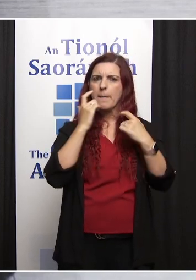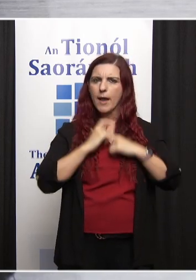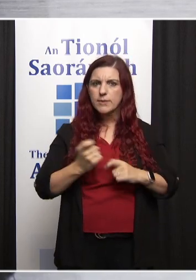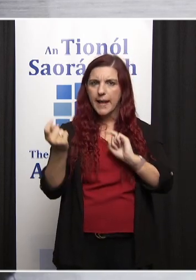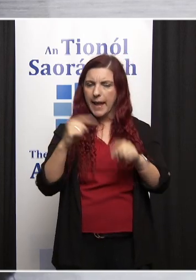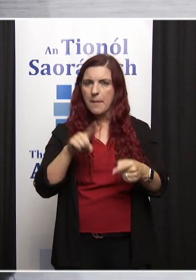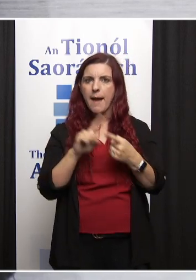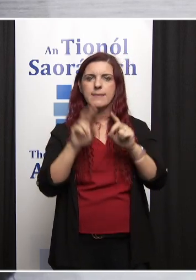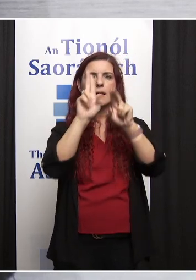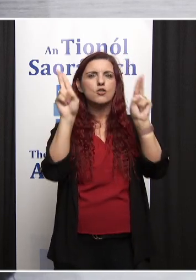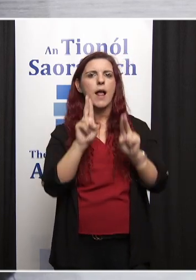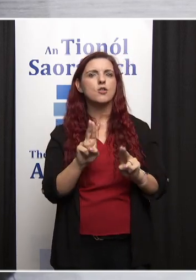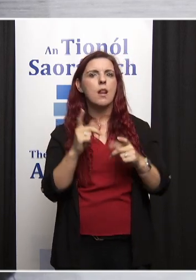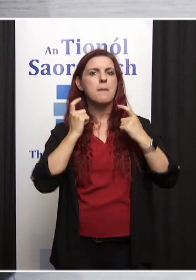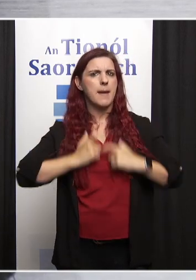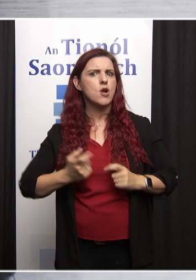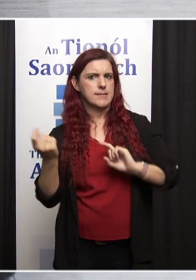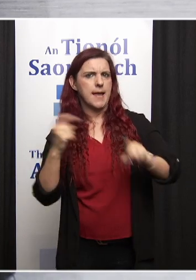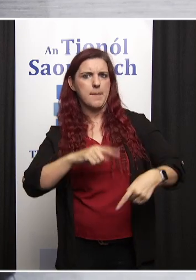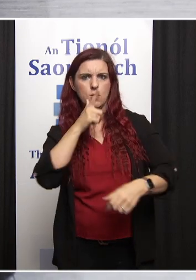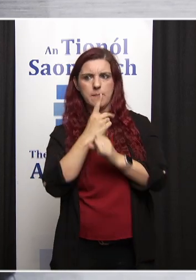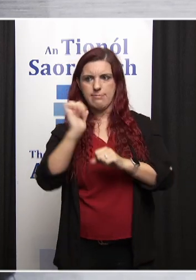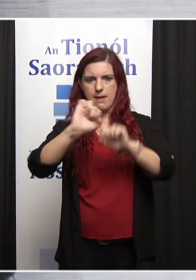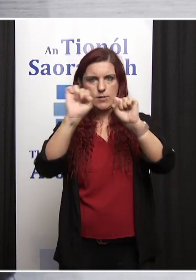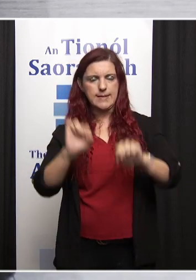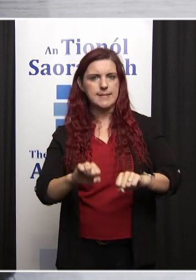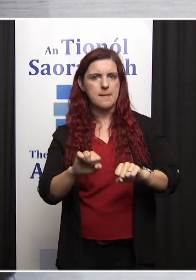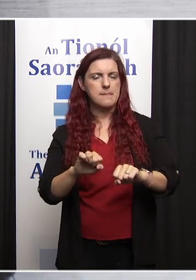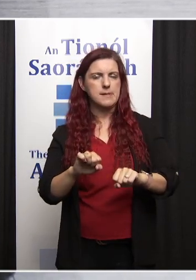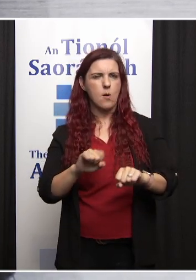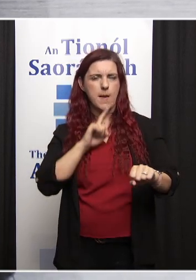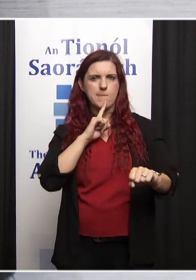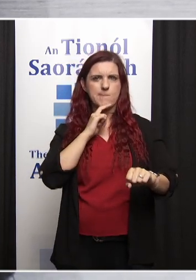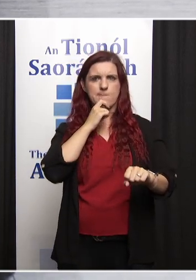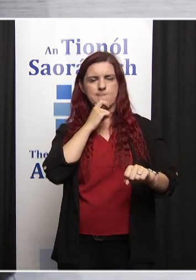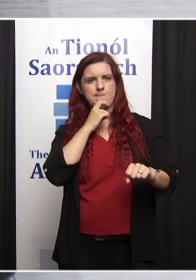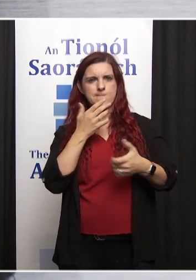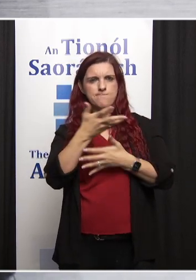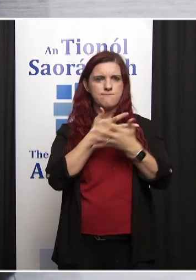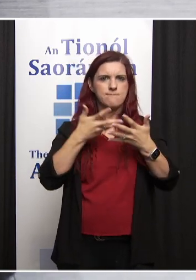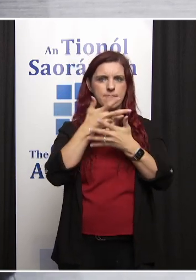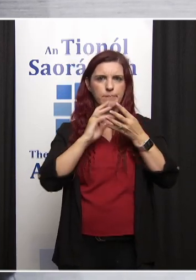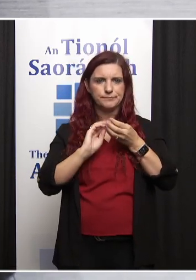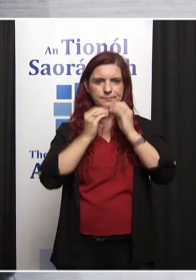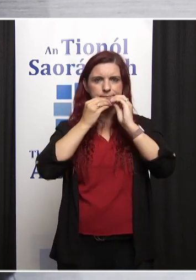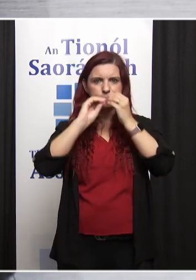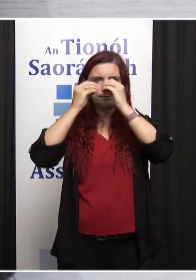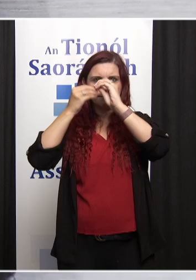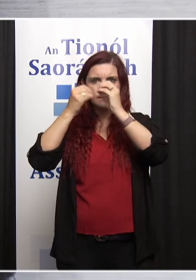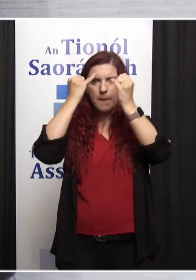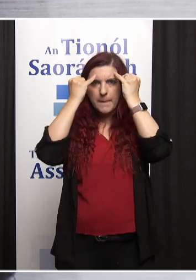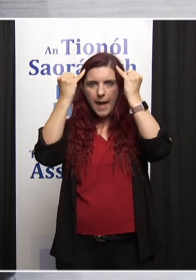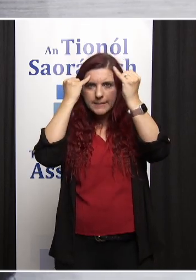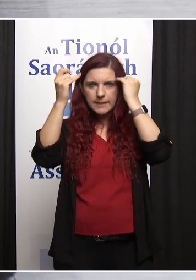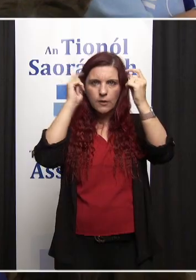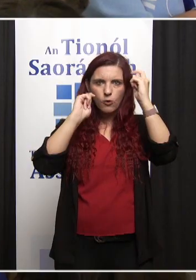again, we were again forming our thoughts. We were having good